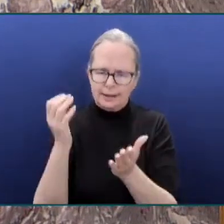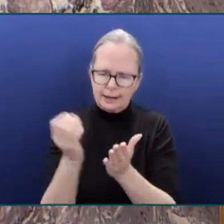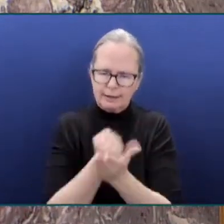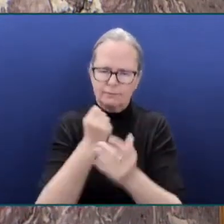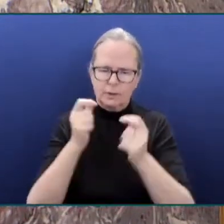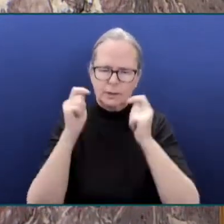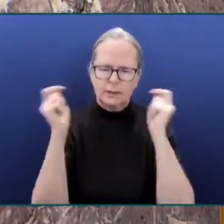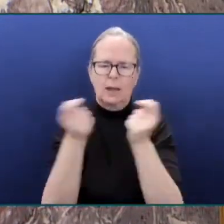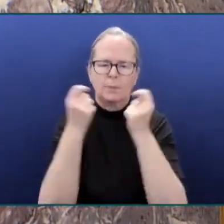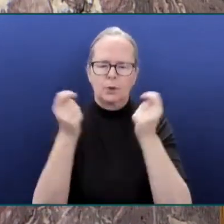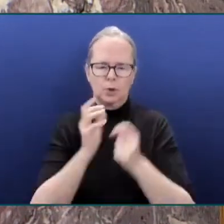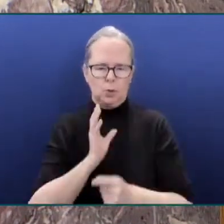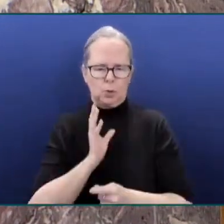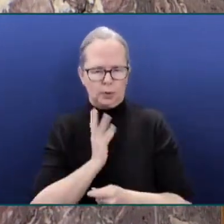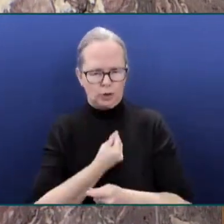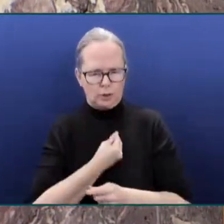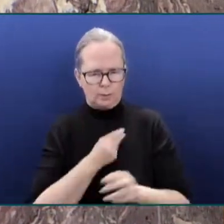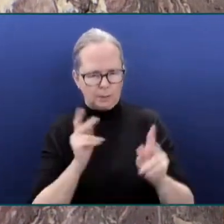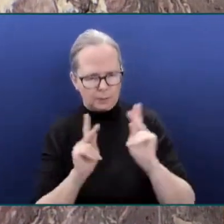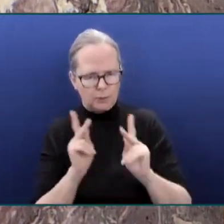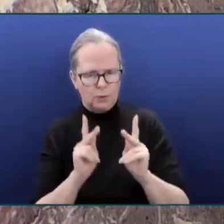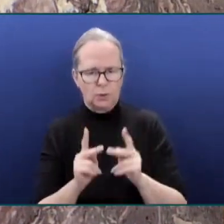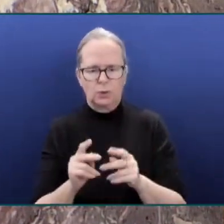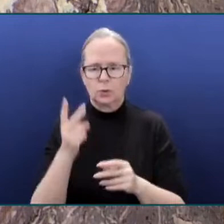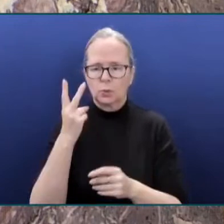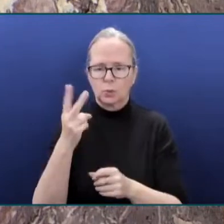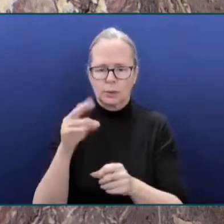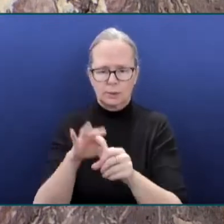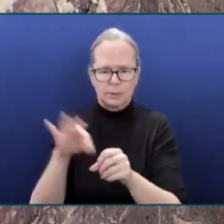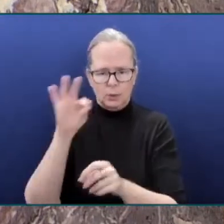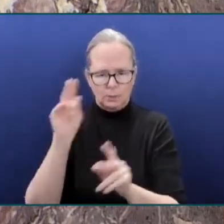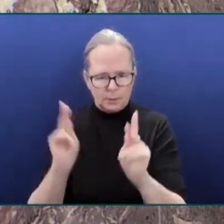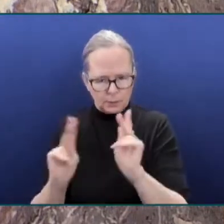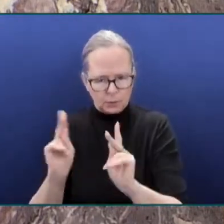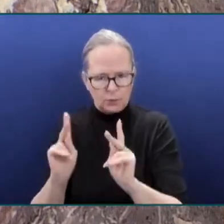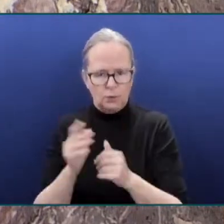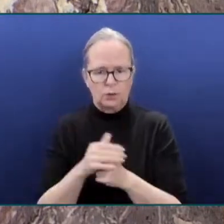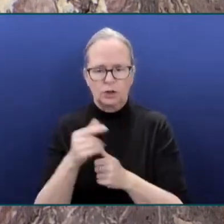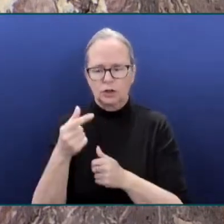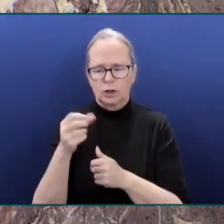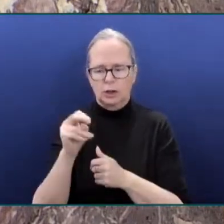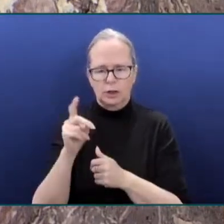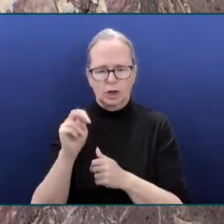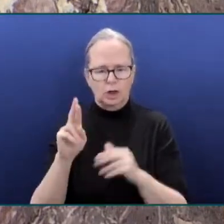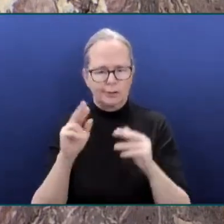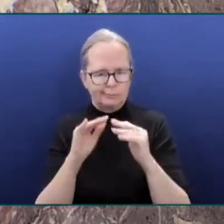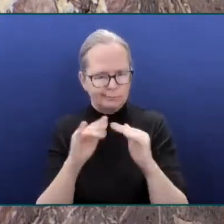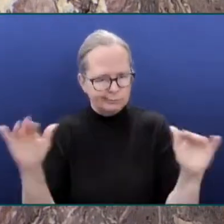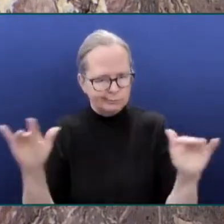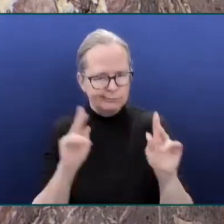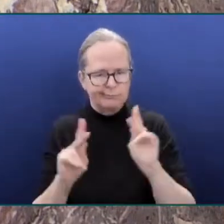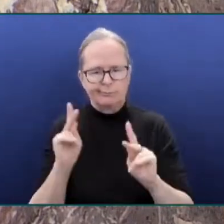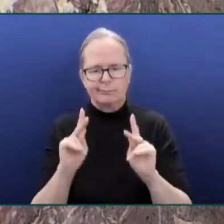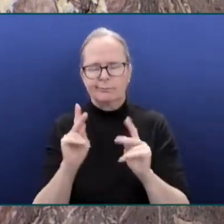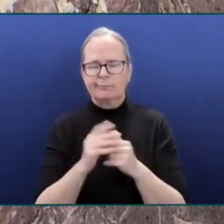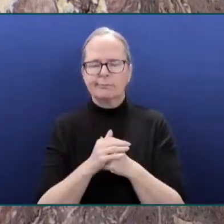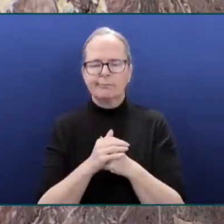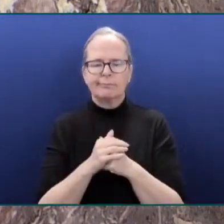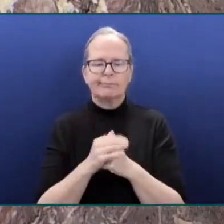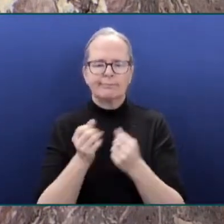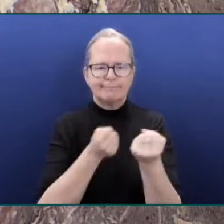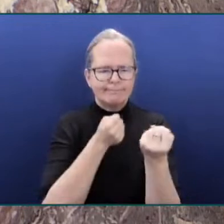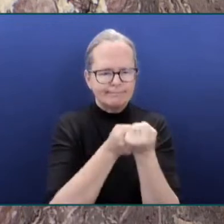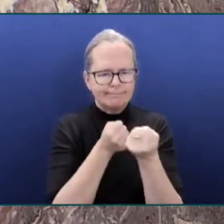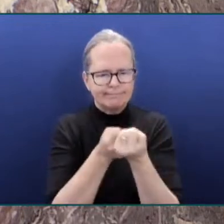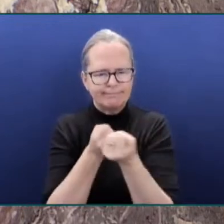and educate ourselves on what we can do to be genuine allies while removing transphobia from our communities. The Transgender Day of Visibility